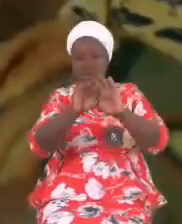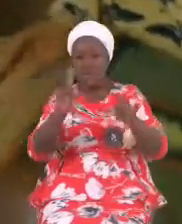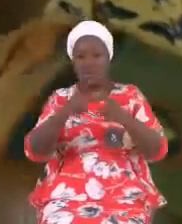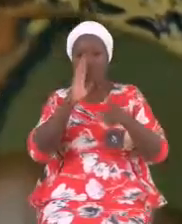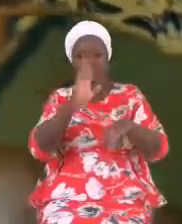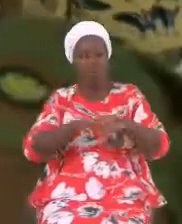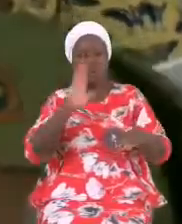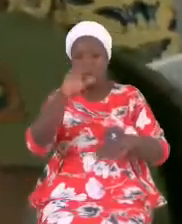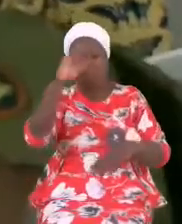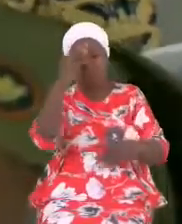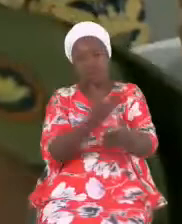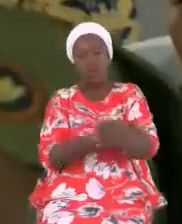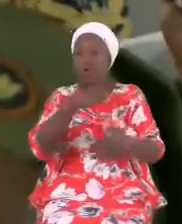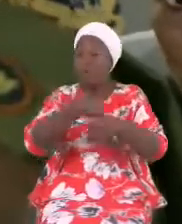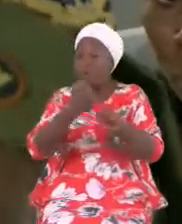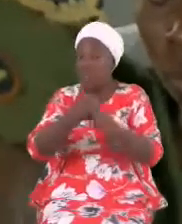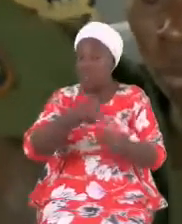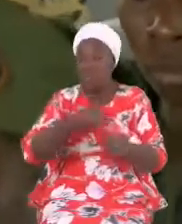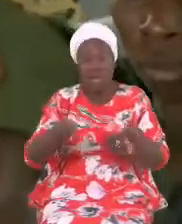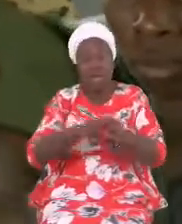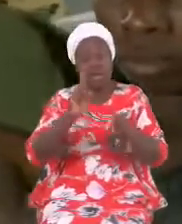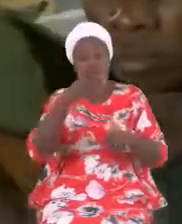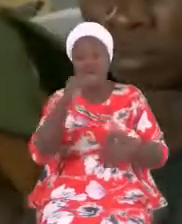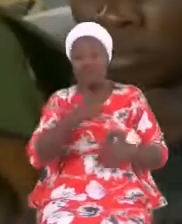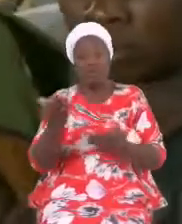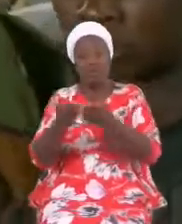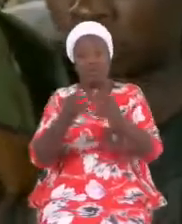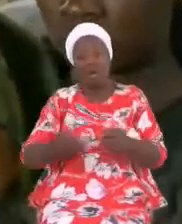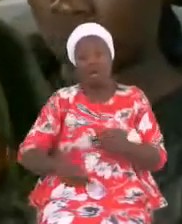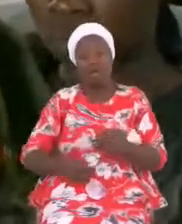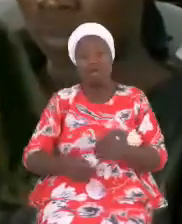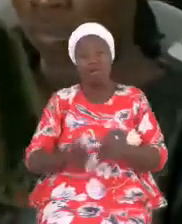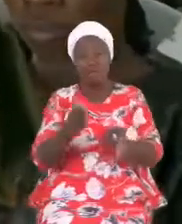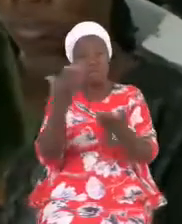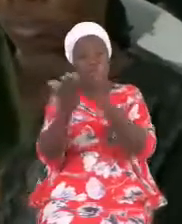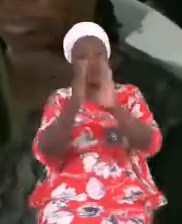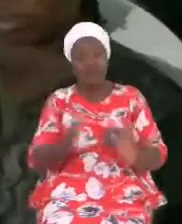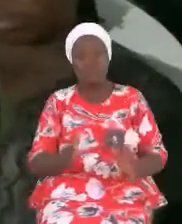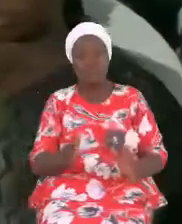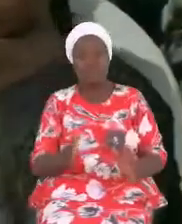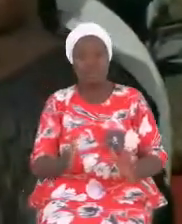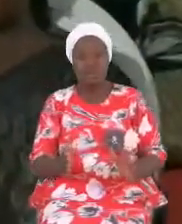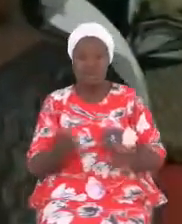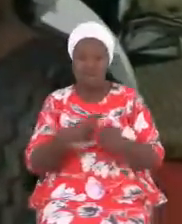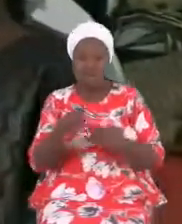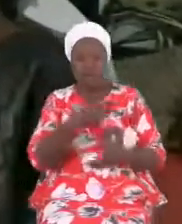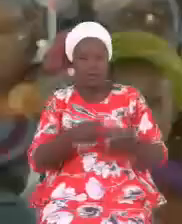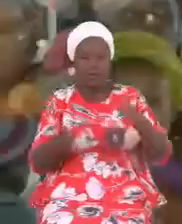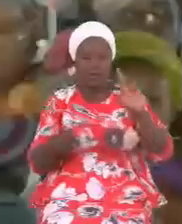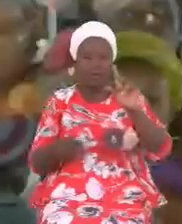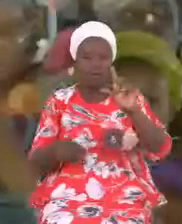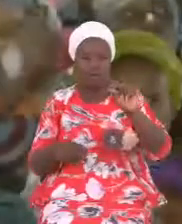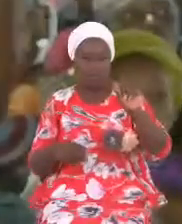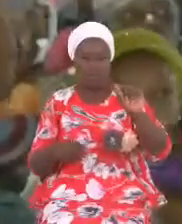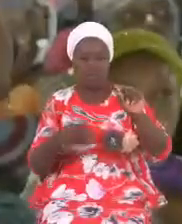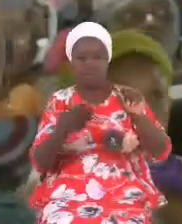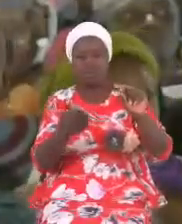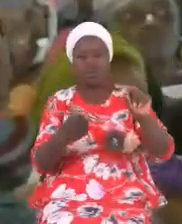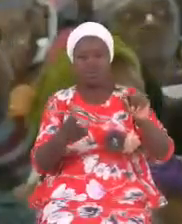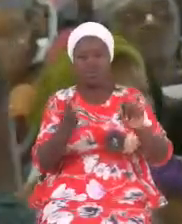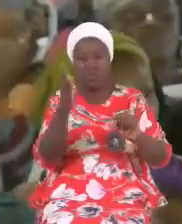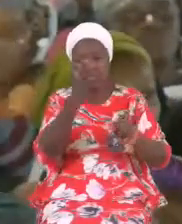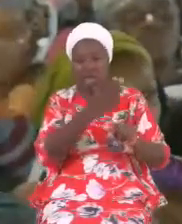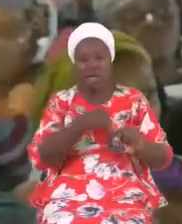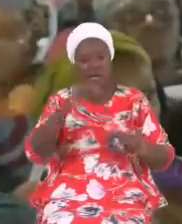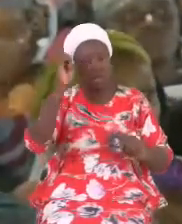me as one of thy hired servants. Look at verse 20 there. In verse 20, and he arose